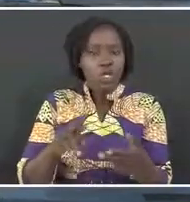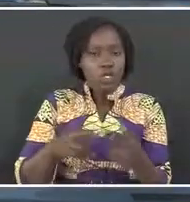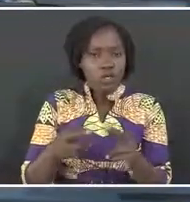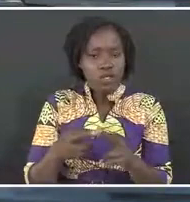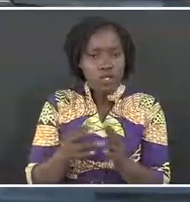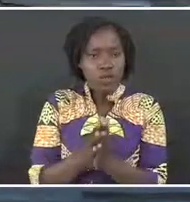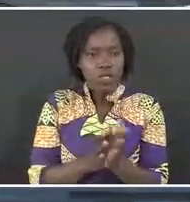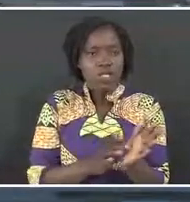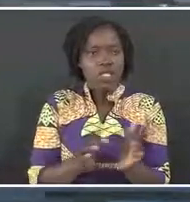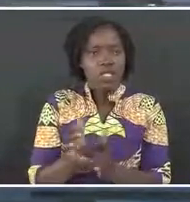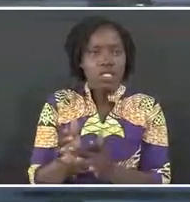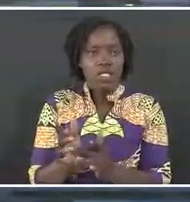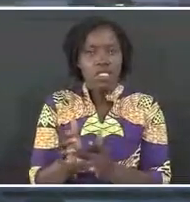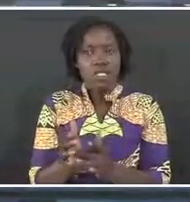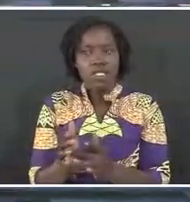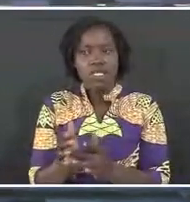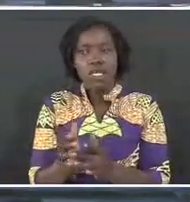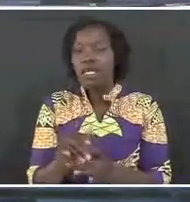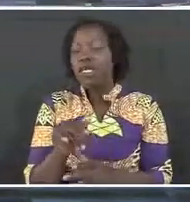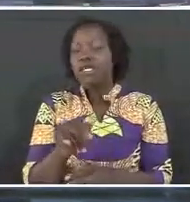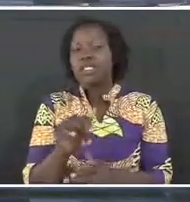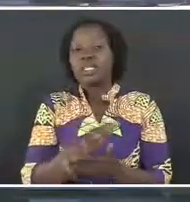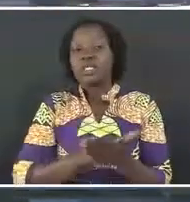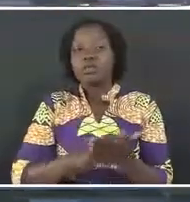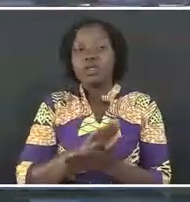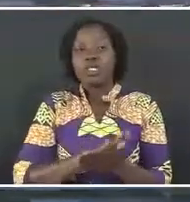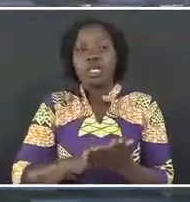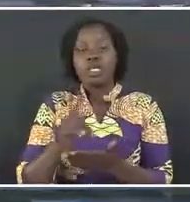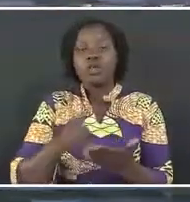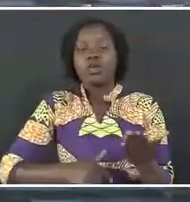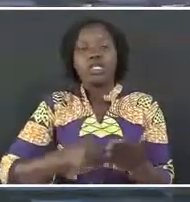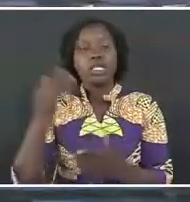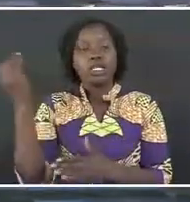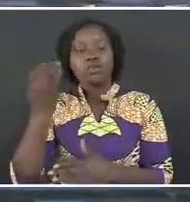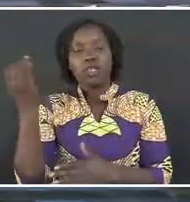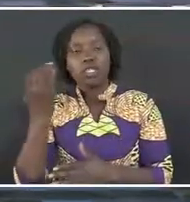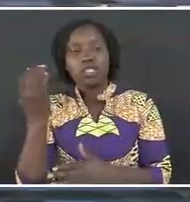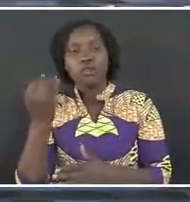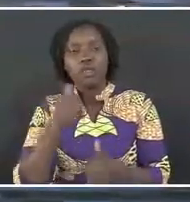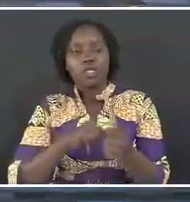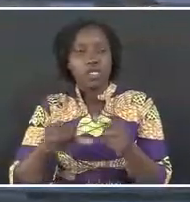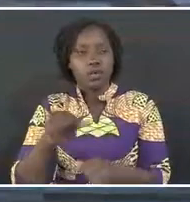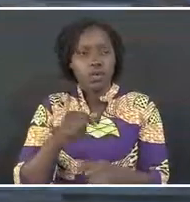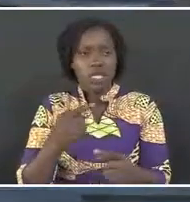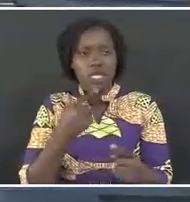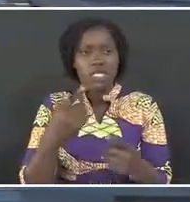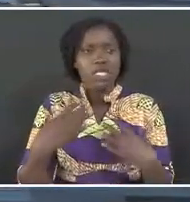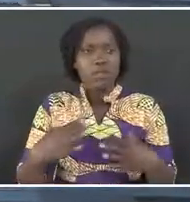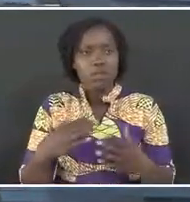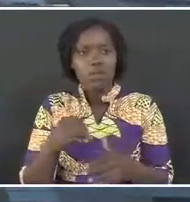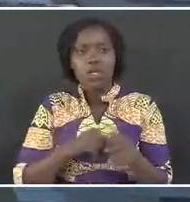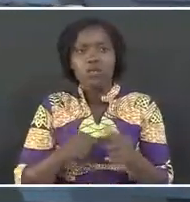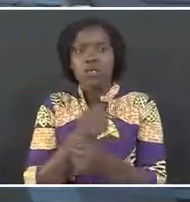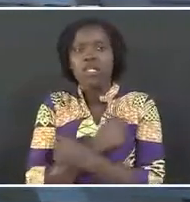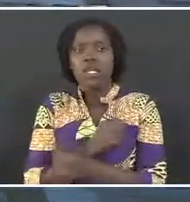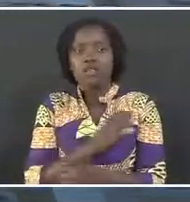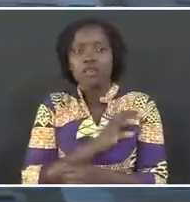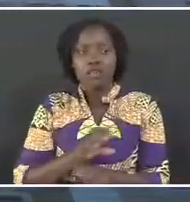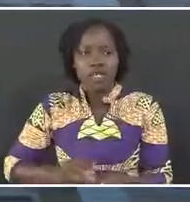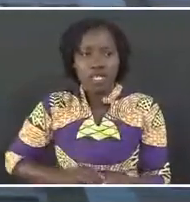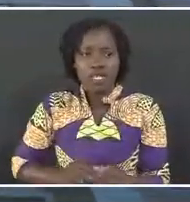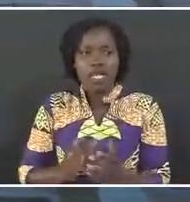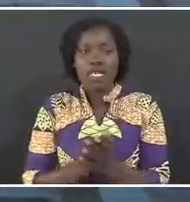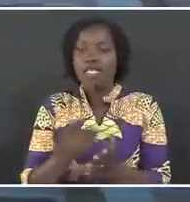with Jesus Christ. And that is basically what evangelism is about. Telling people about the love of Christ